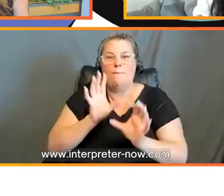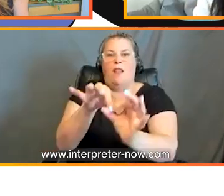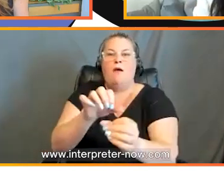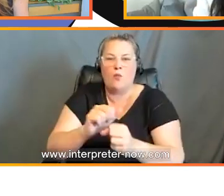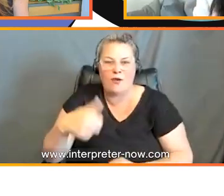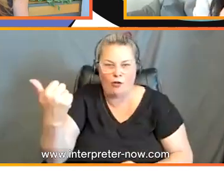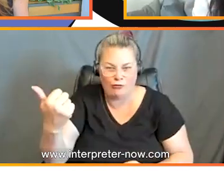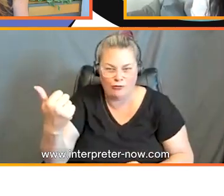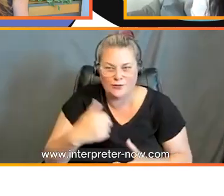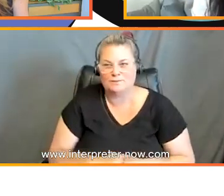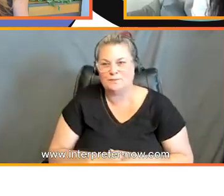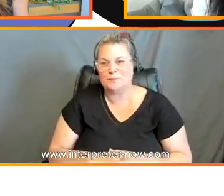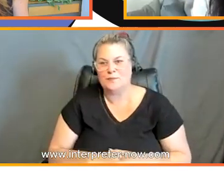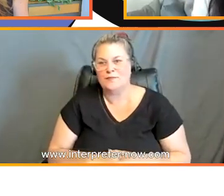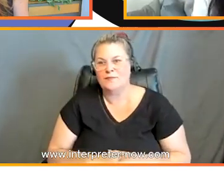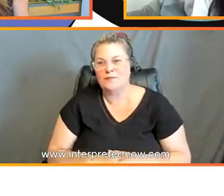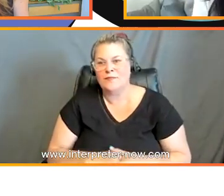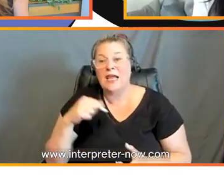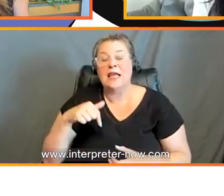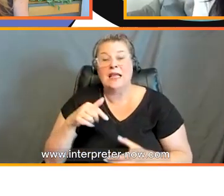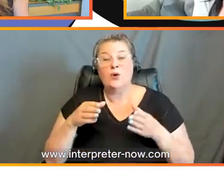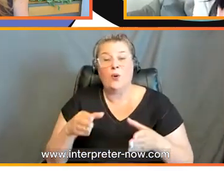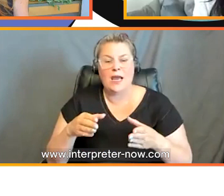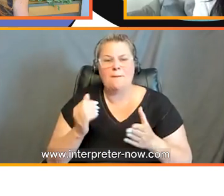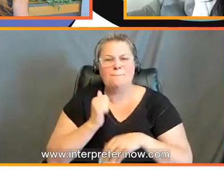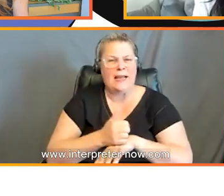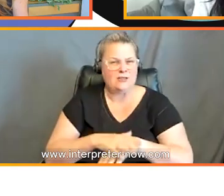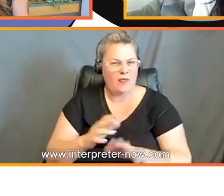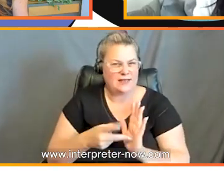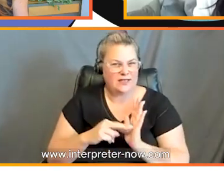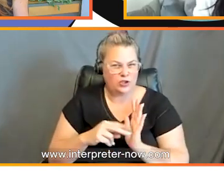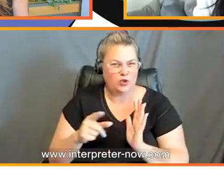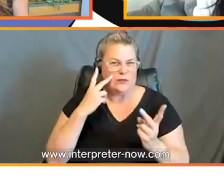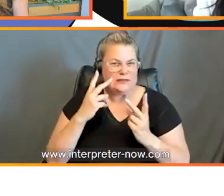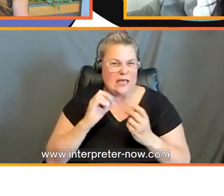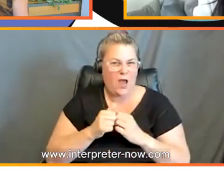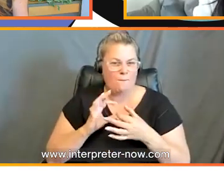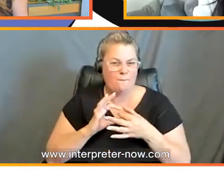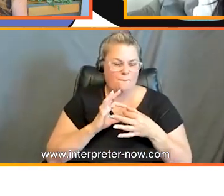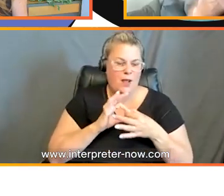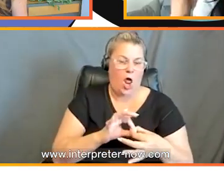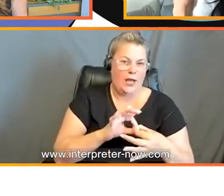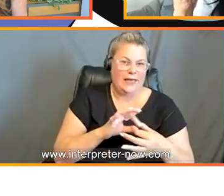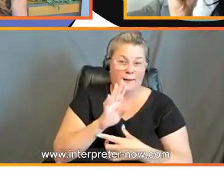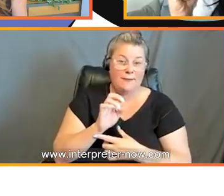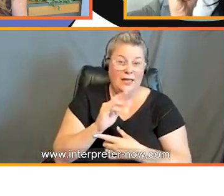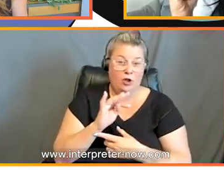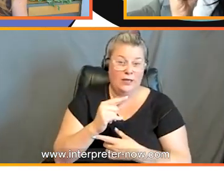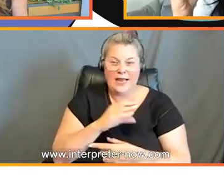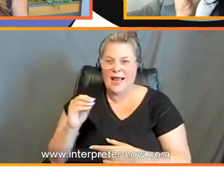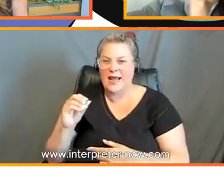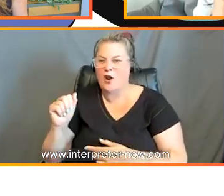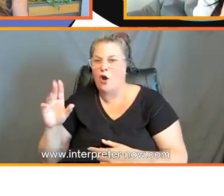others. And in this way, based on this definition, you can see how belonging and